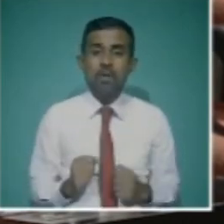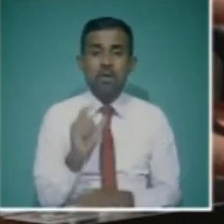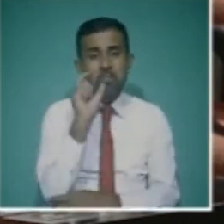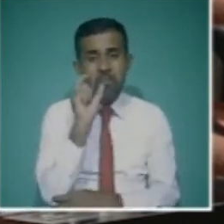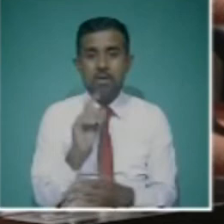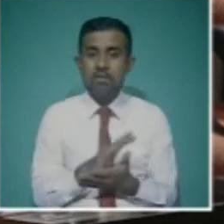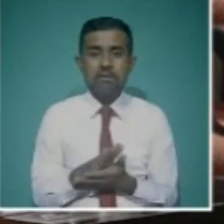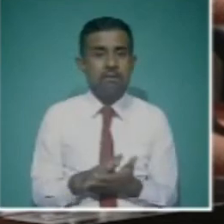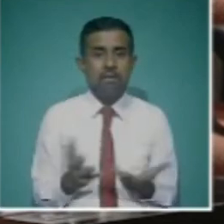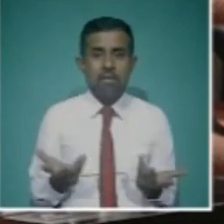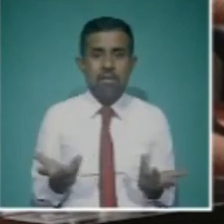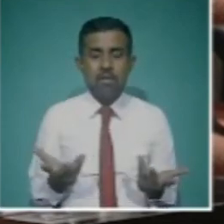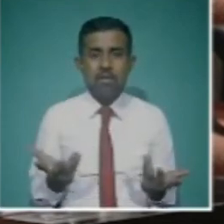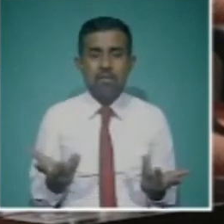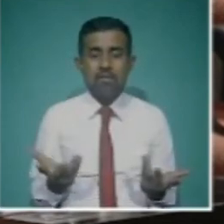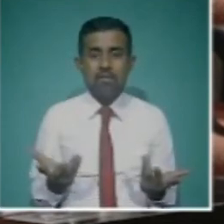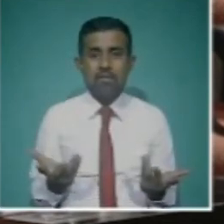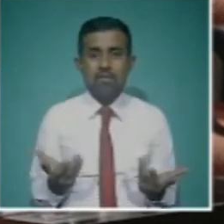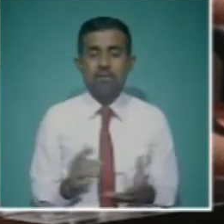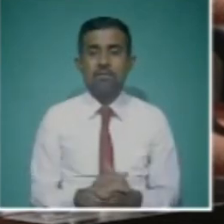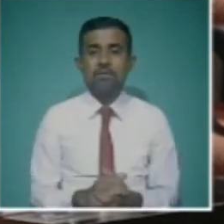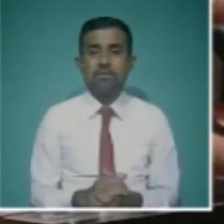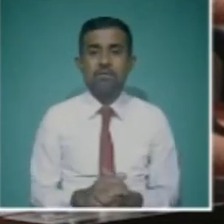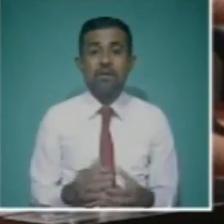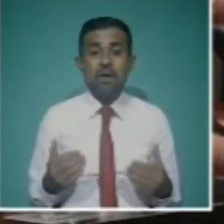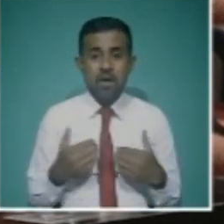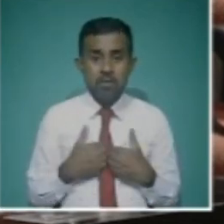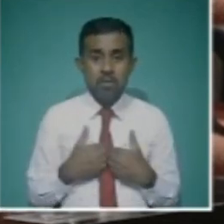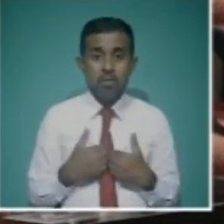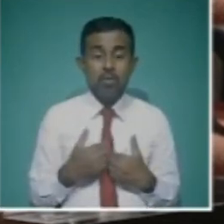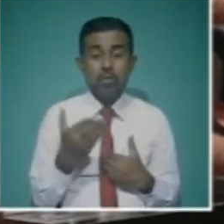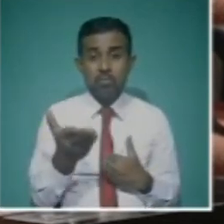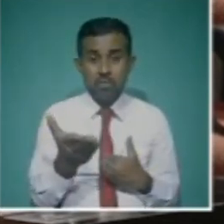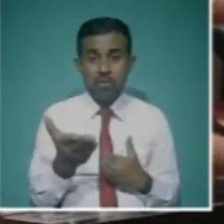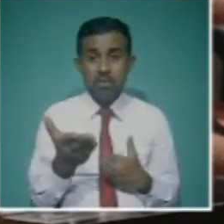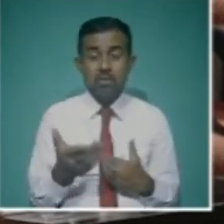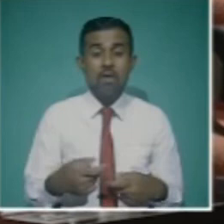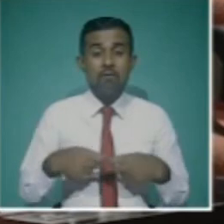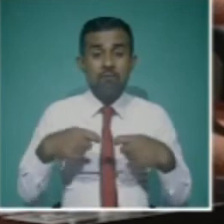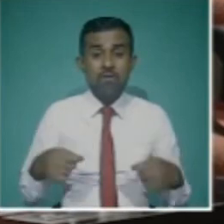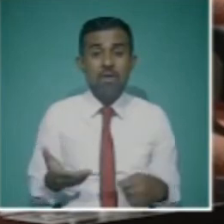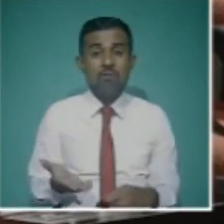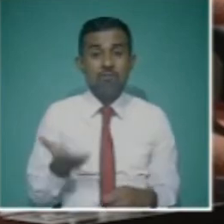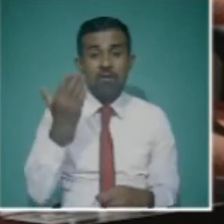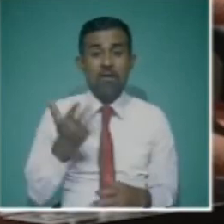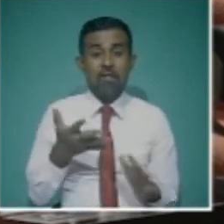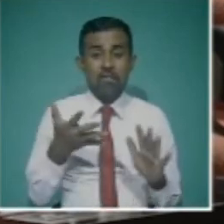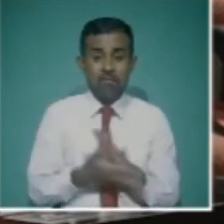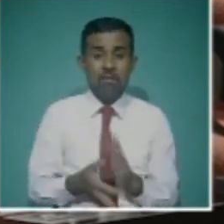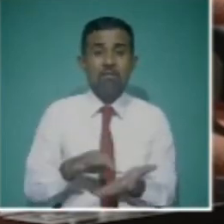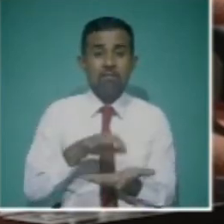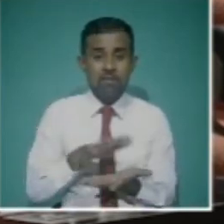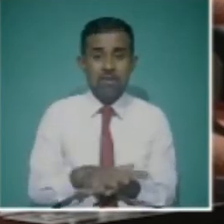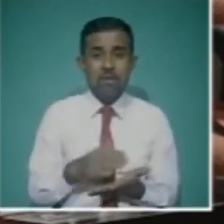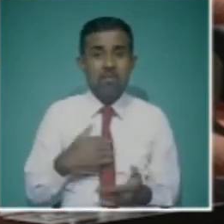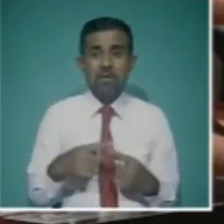We will make it a very expensive, wrong choice for you. We will. Honorable Presiding Member, we have no other choice.